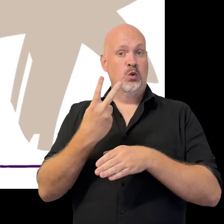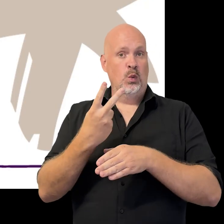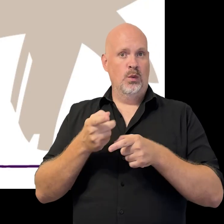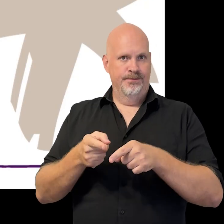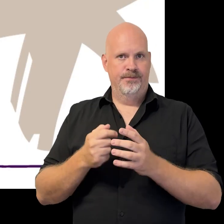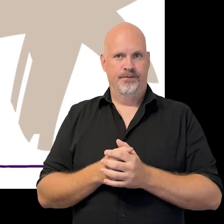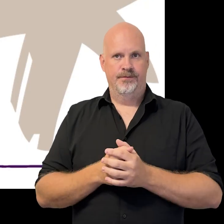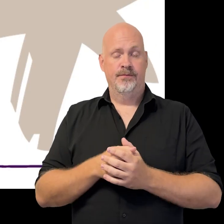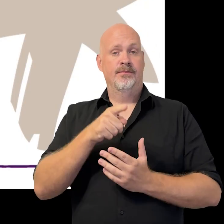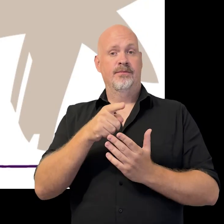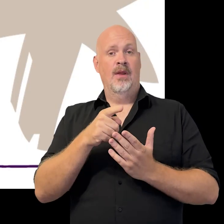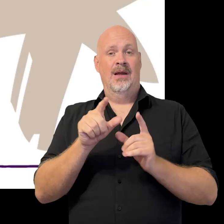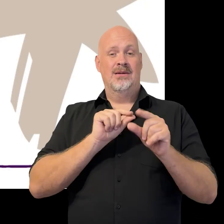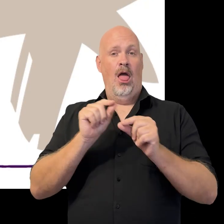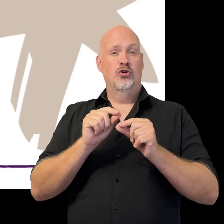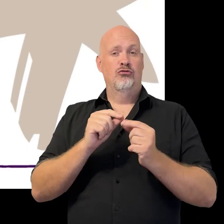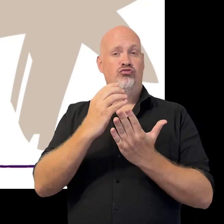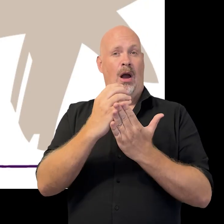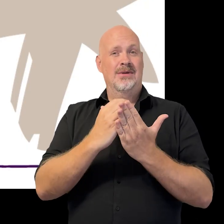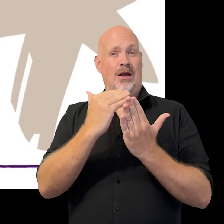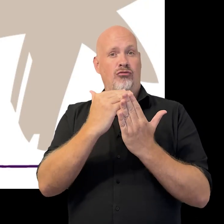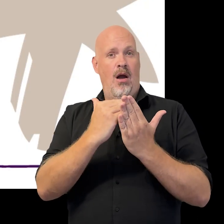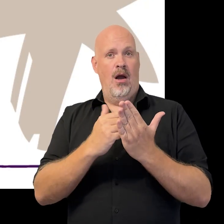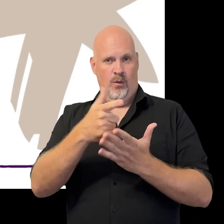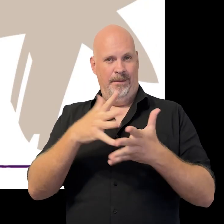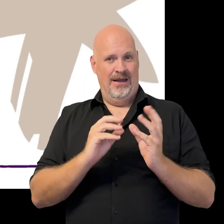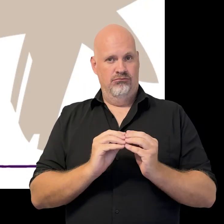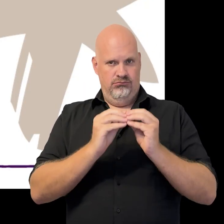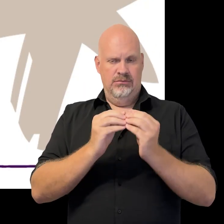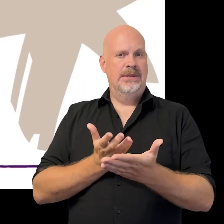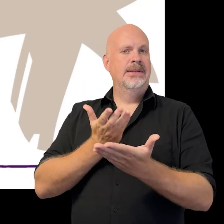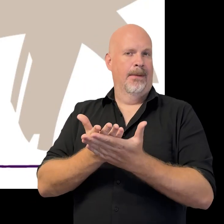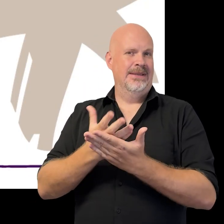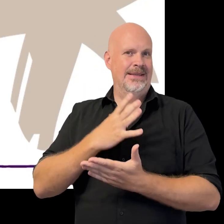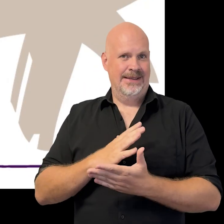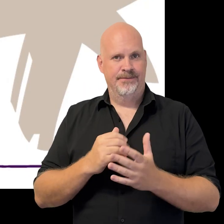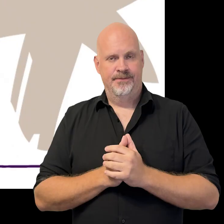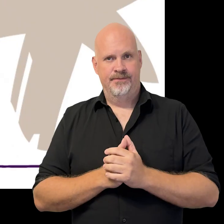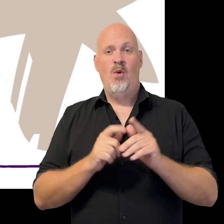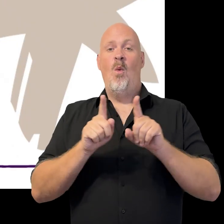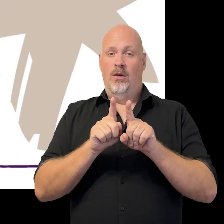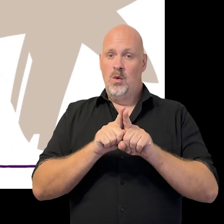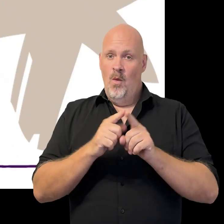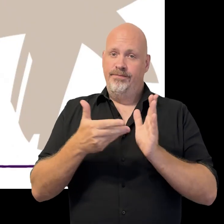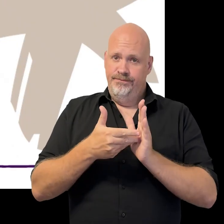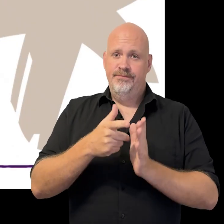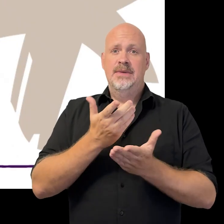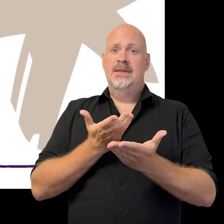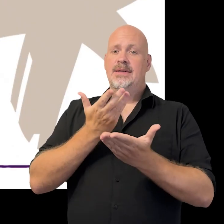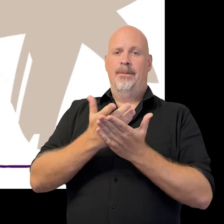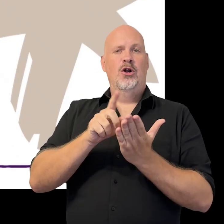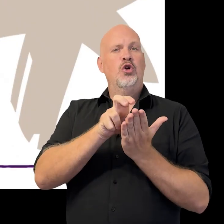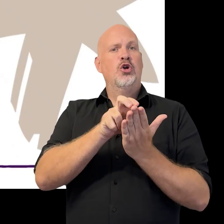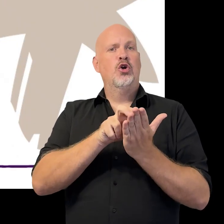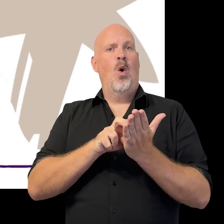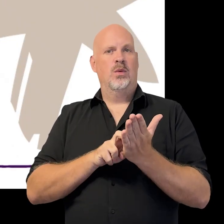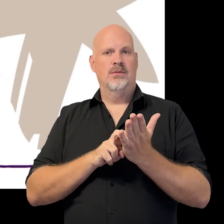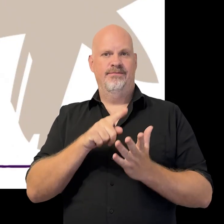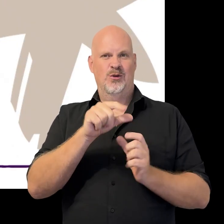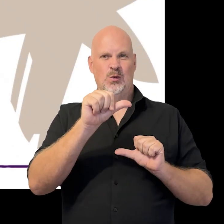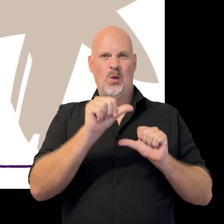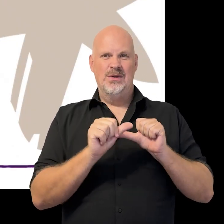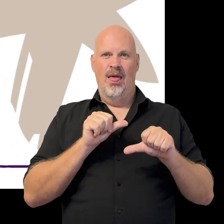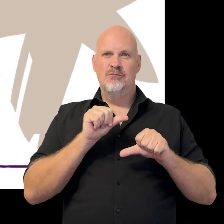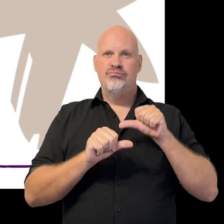particular section of the organisation. So it's important that you include that in the terms of reference, so it's clear as to